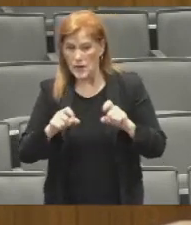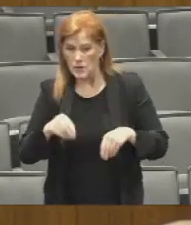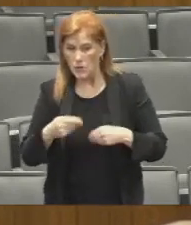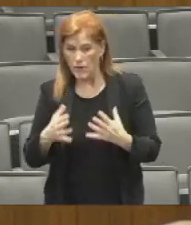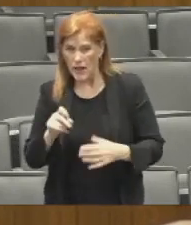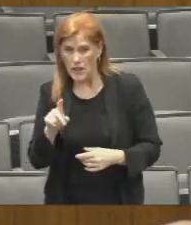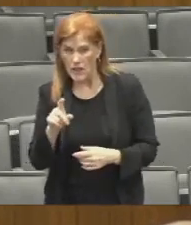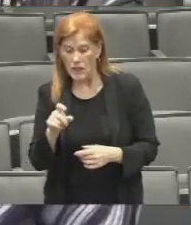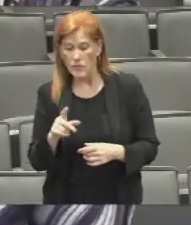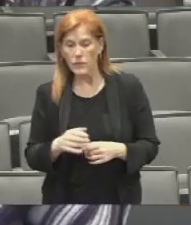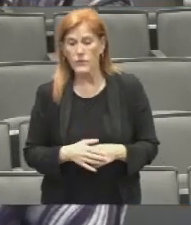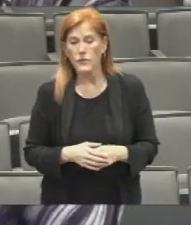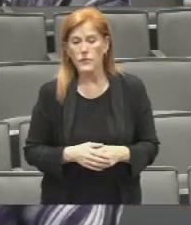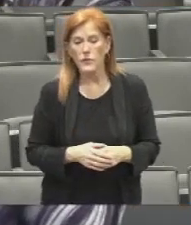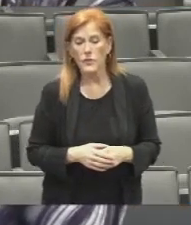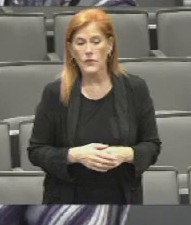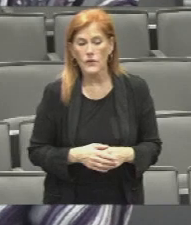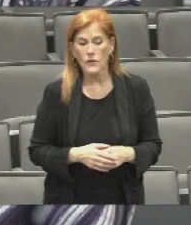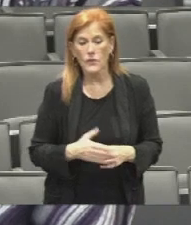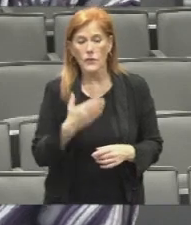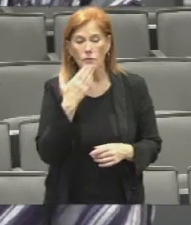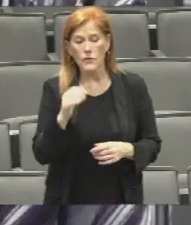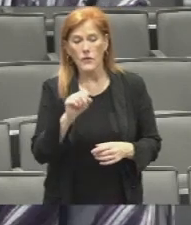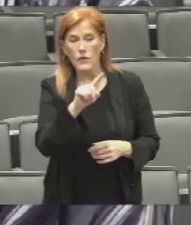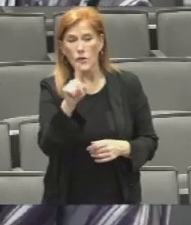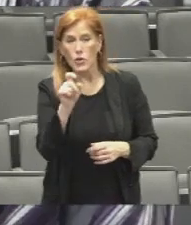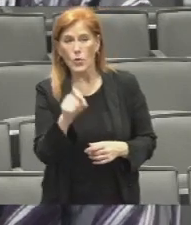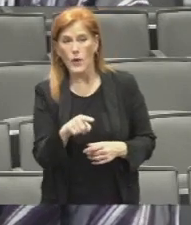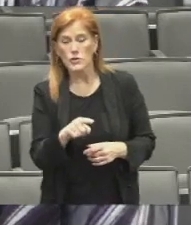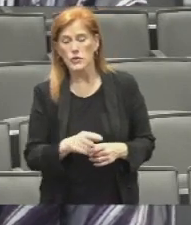You know, it's a very good question.